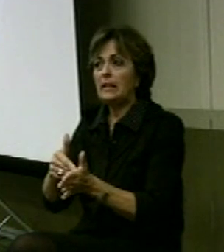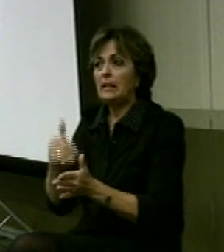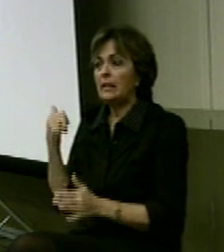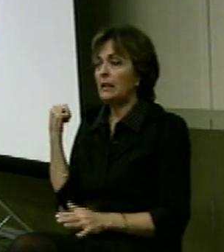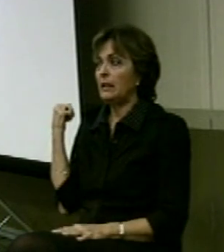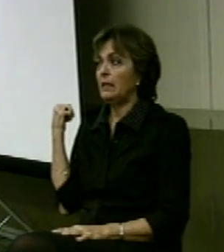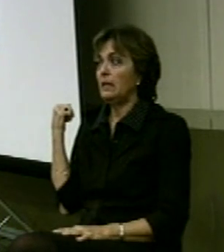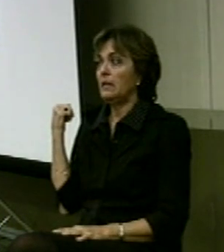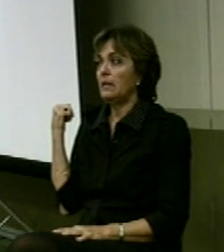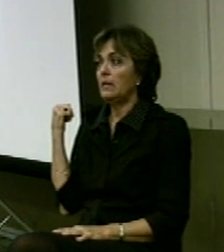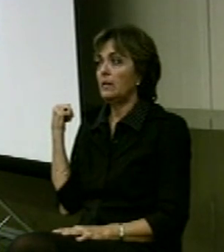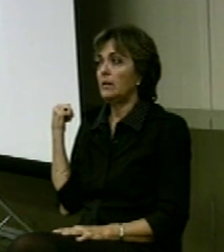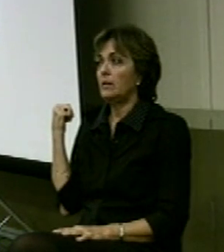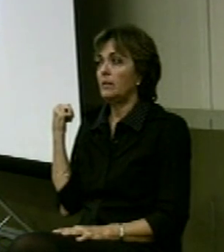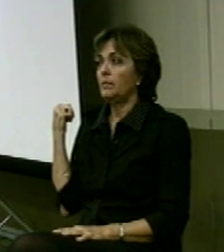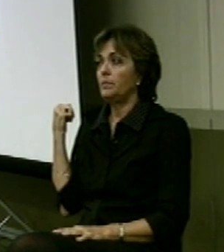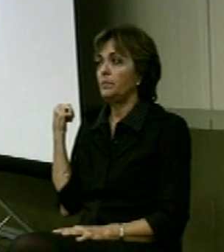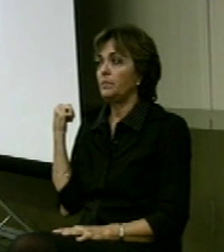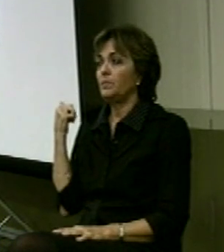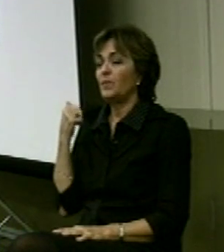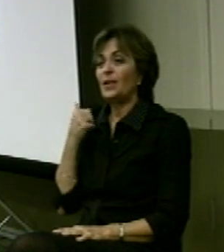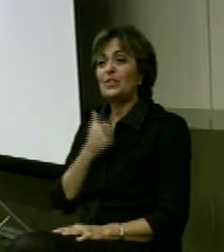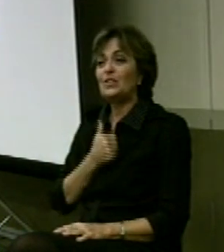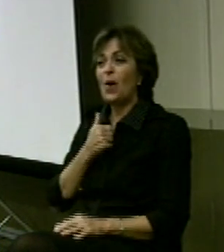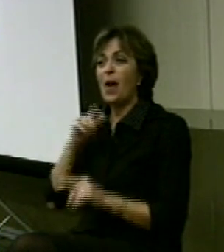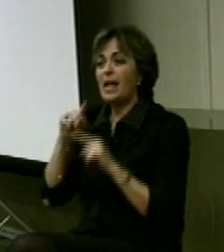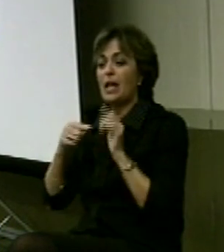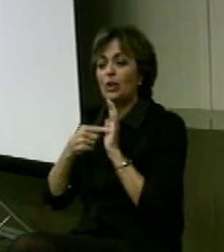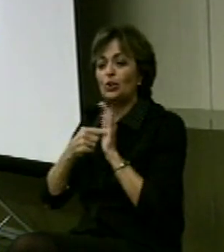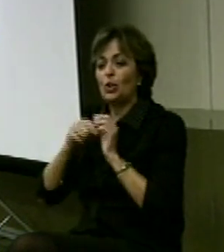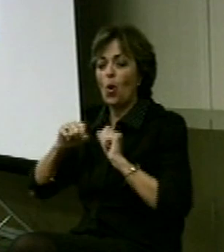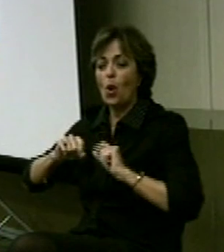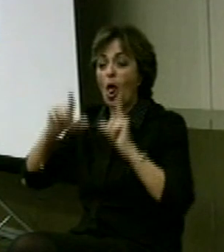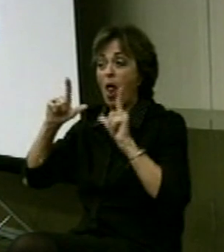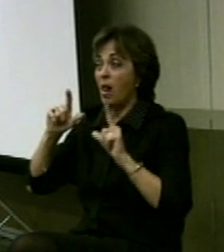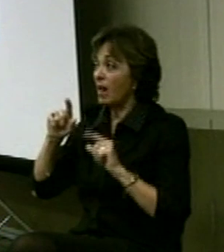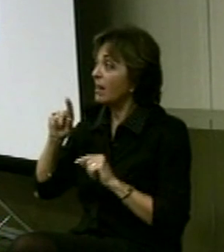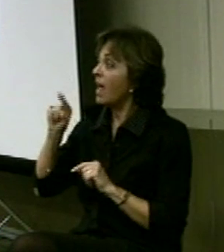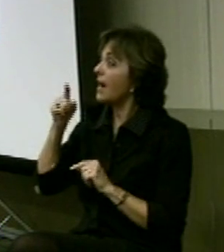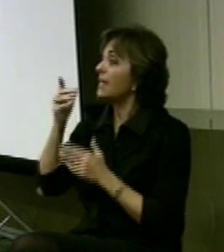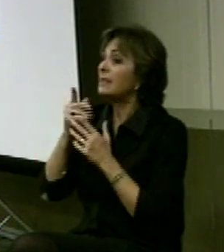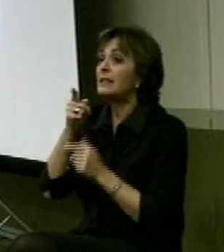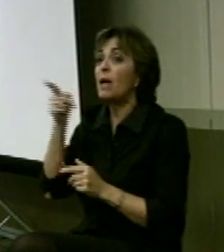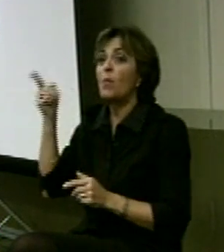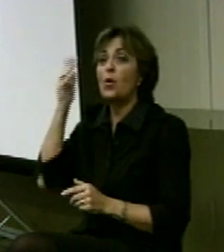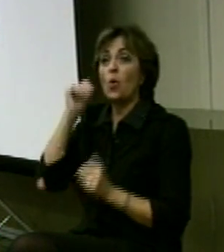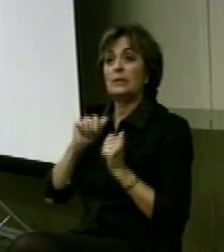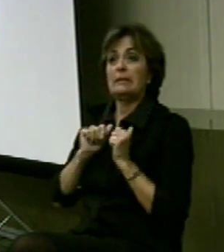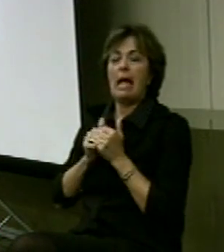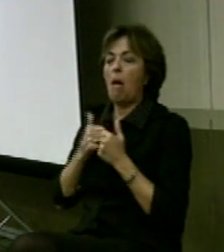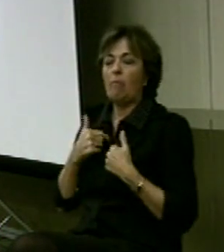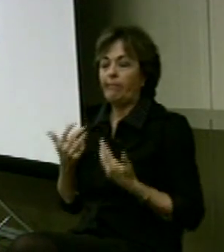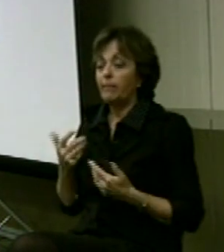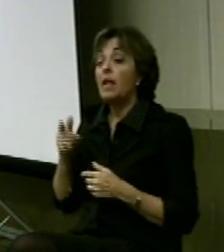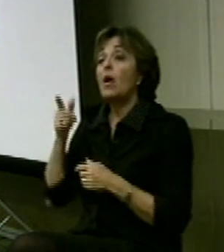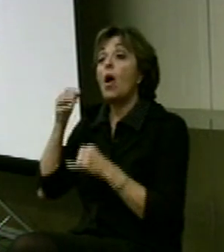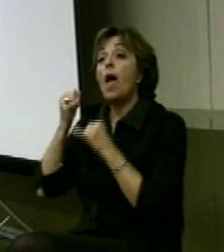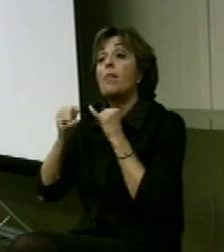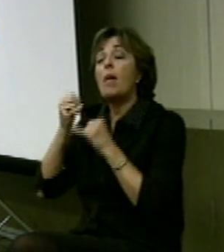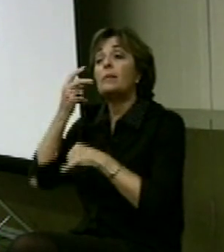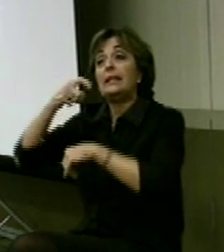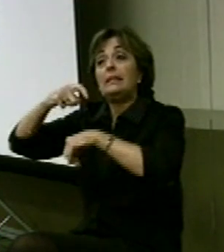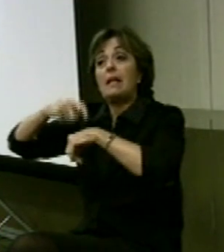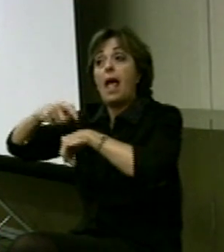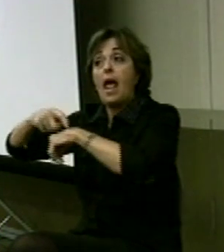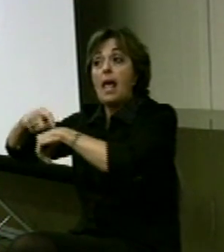frequency. I'm sorry that I can't get the whole thing up, unless somebody knows how to do that. On the